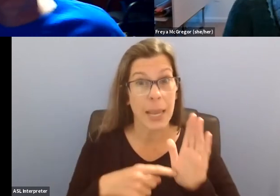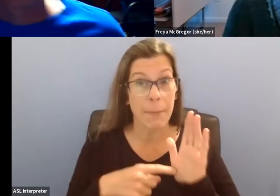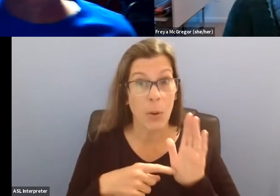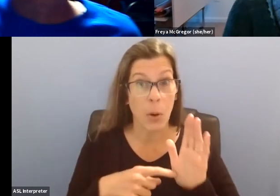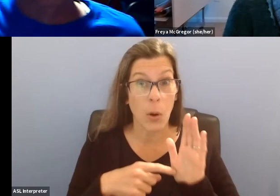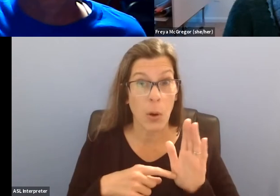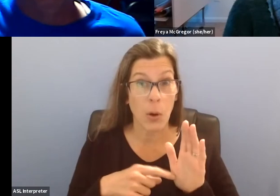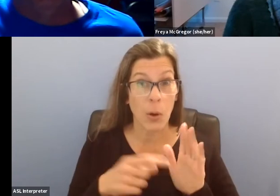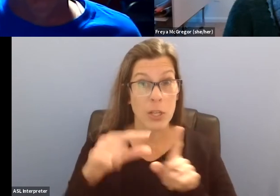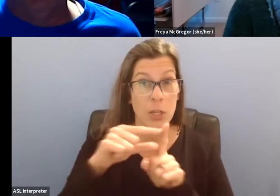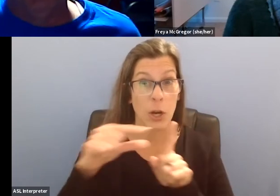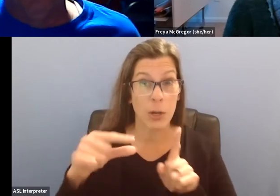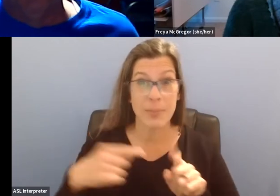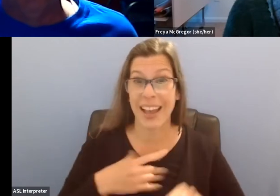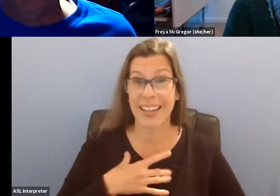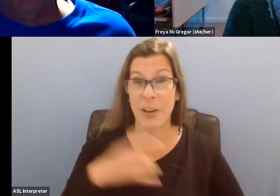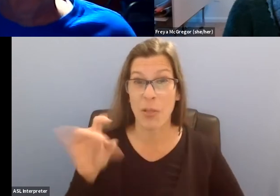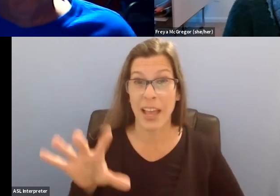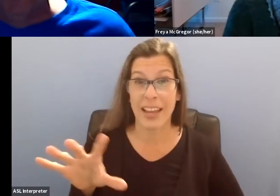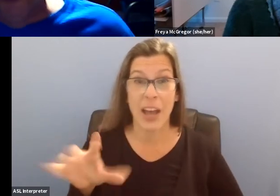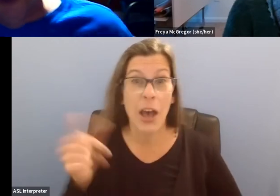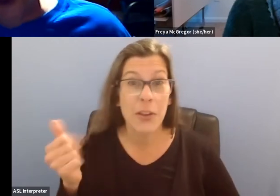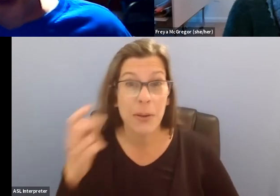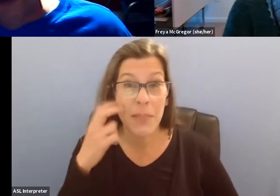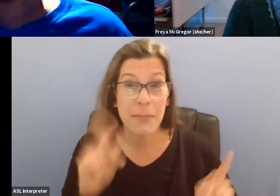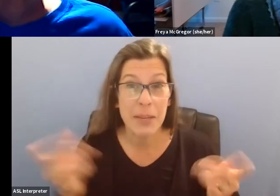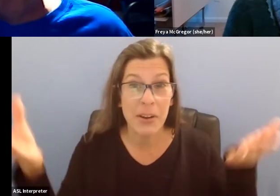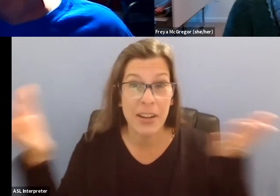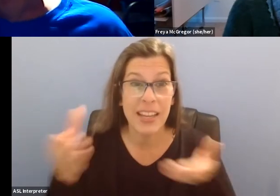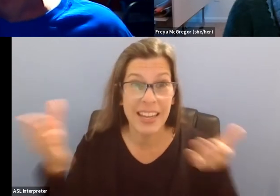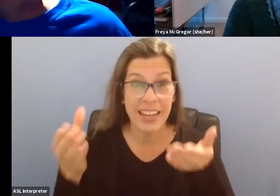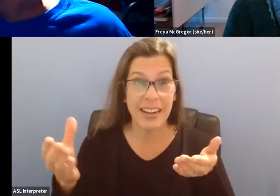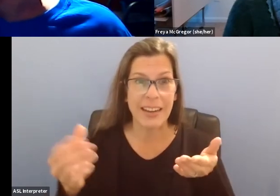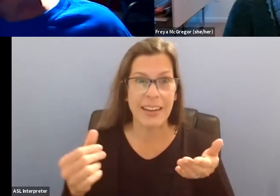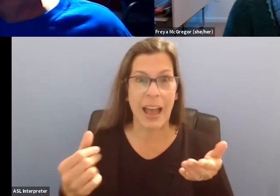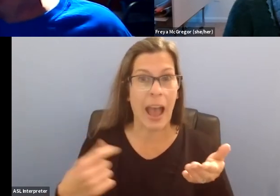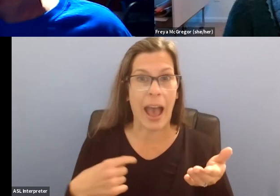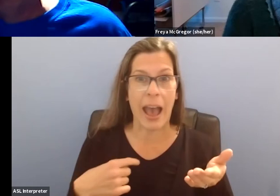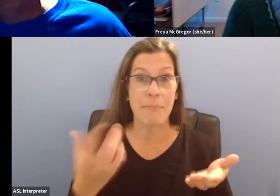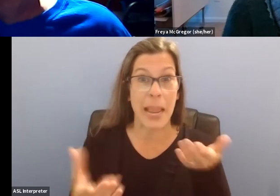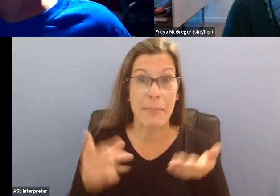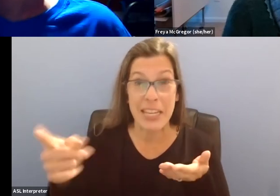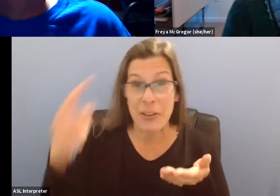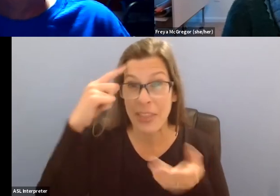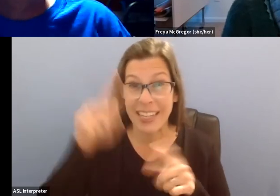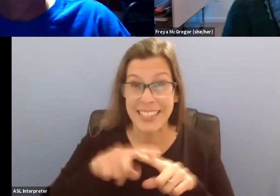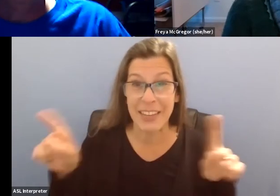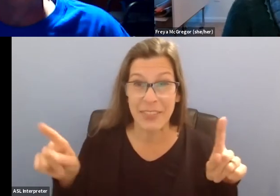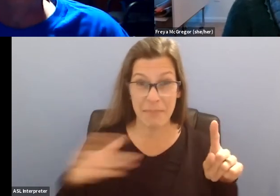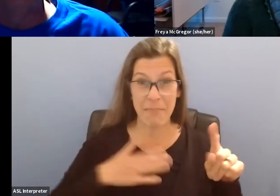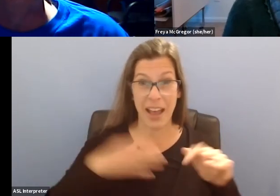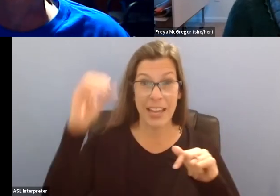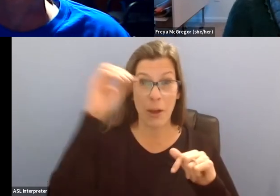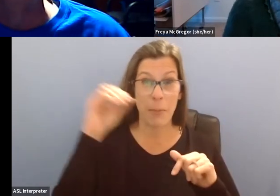you know, now, especially now that I know we have other blind people on board, I'll say I'm not representative of other blind people, but my opinion